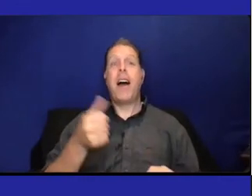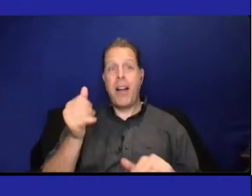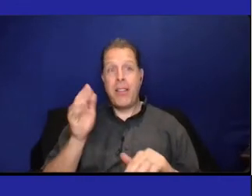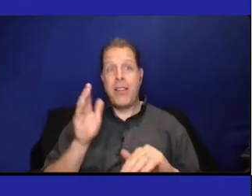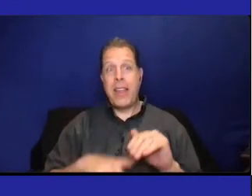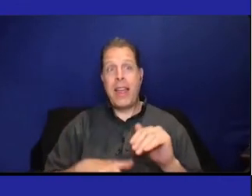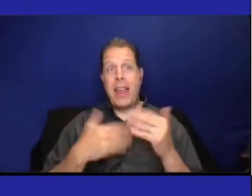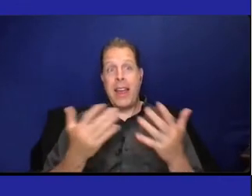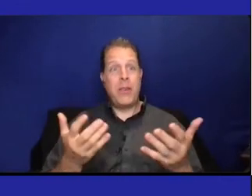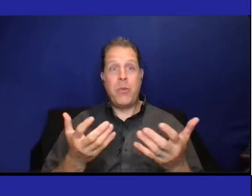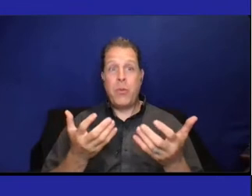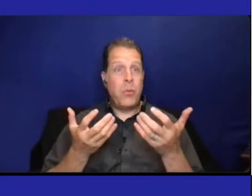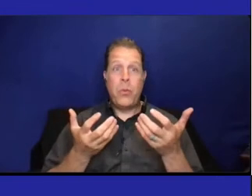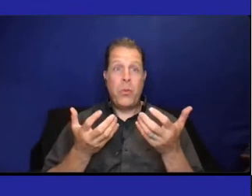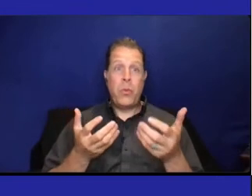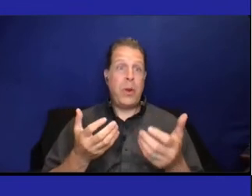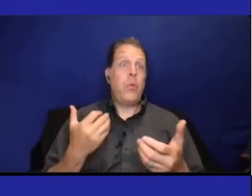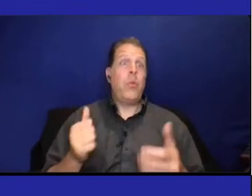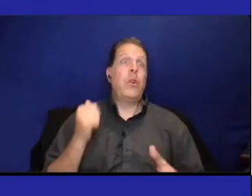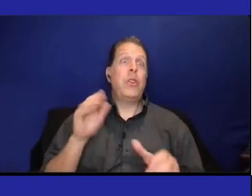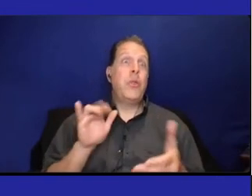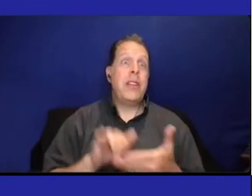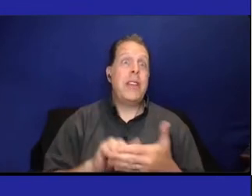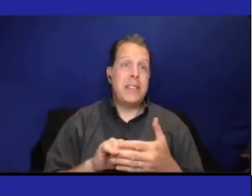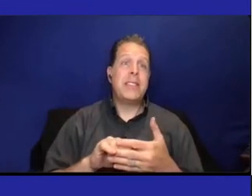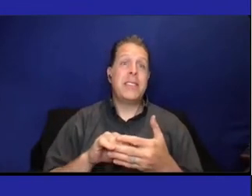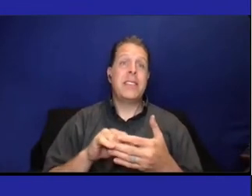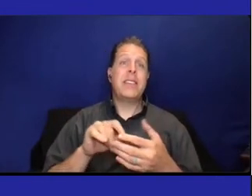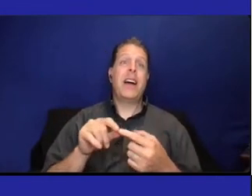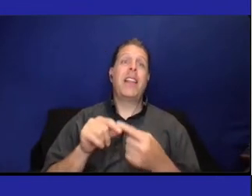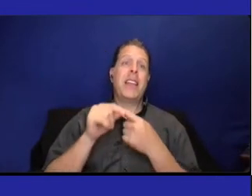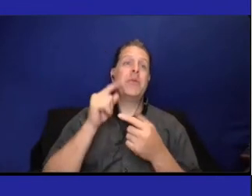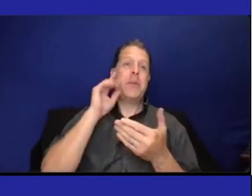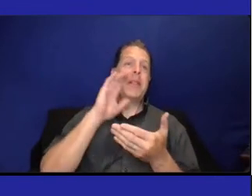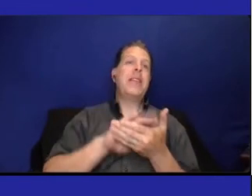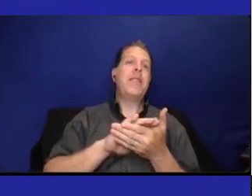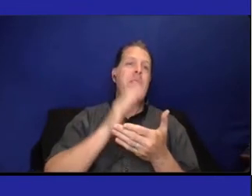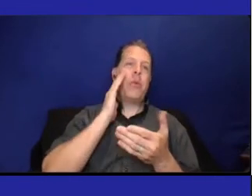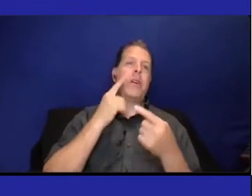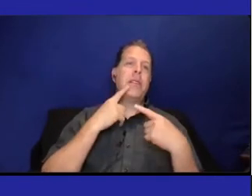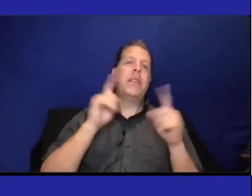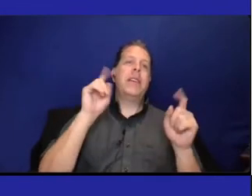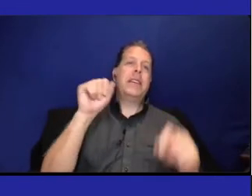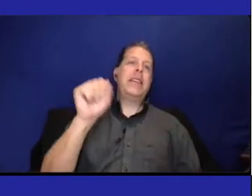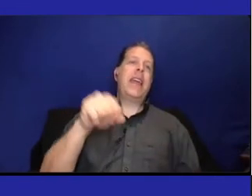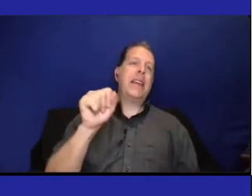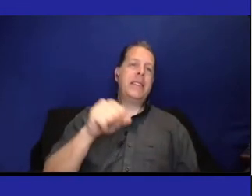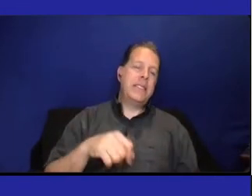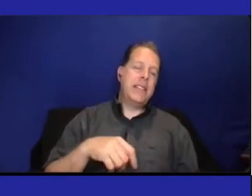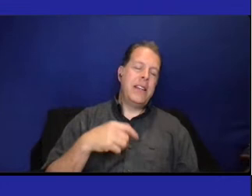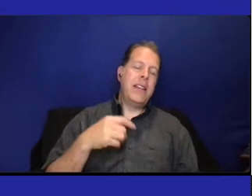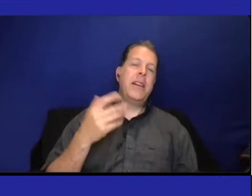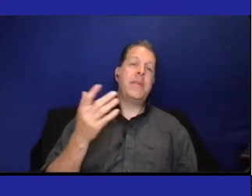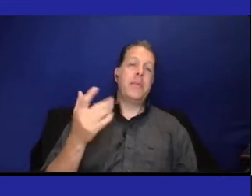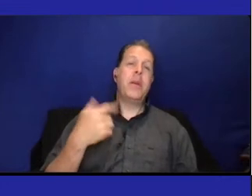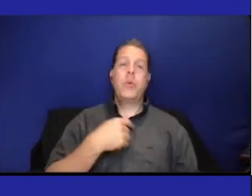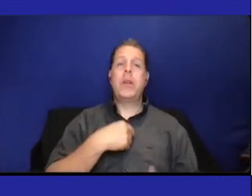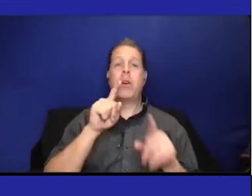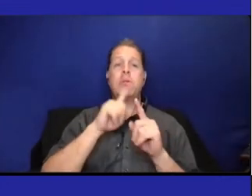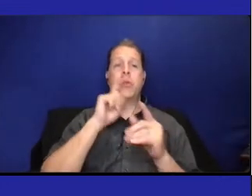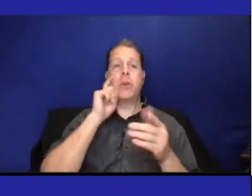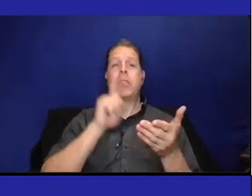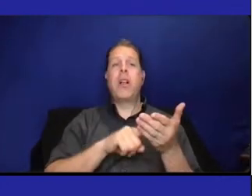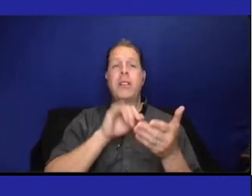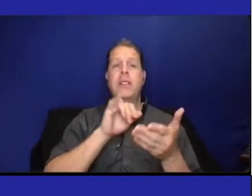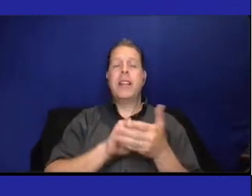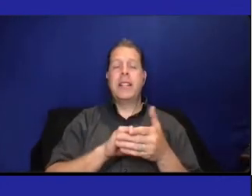if we didn't believe we were going to get to yes. Yeah. But we acknowledge that it has been a